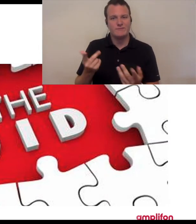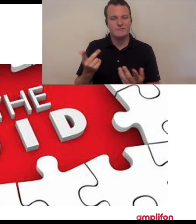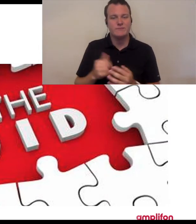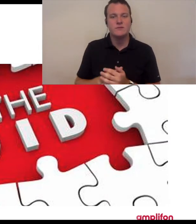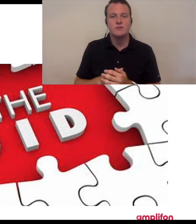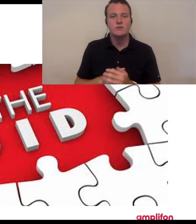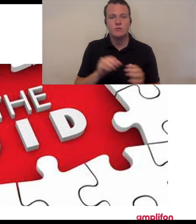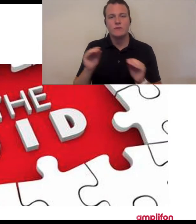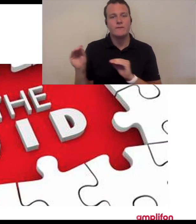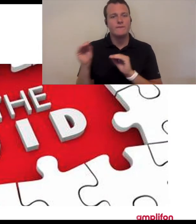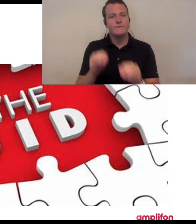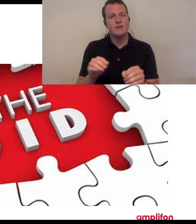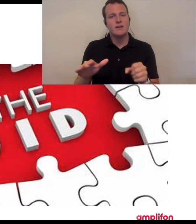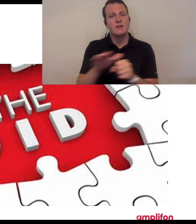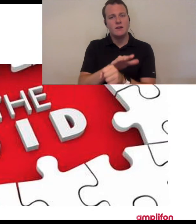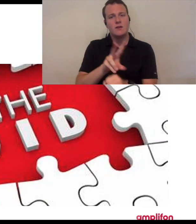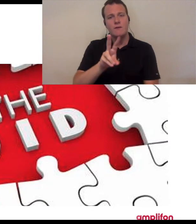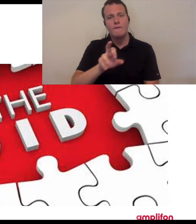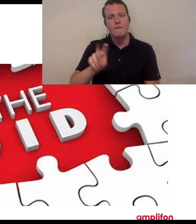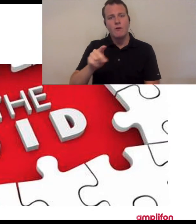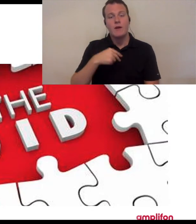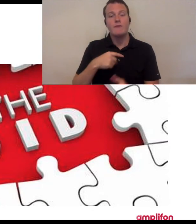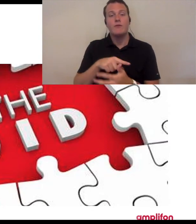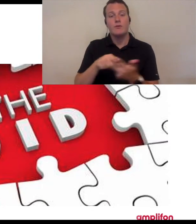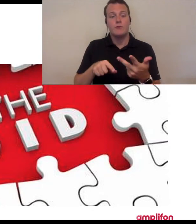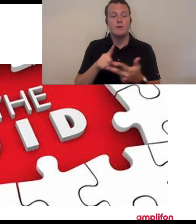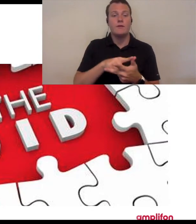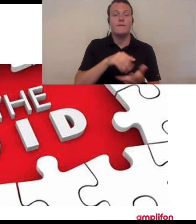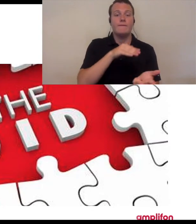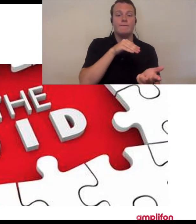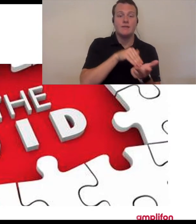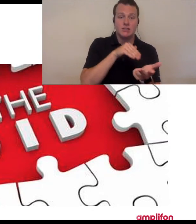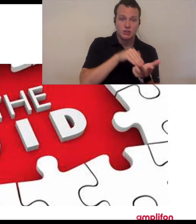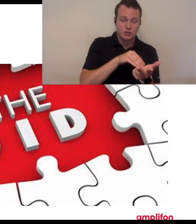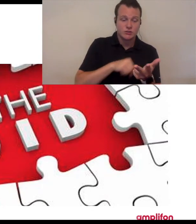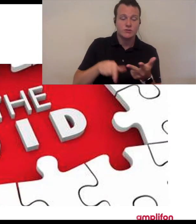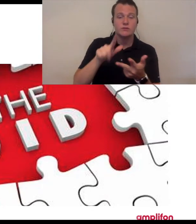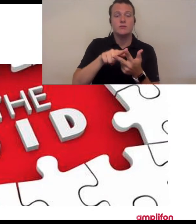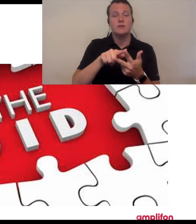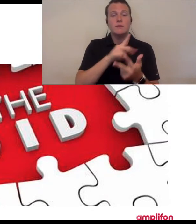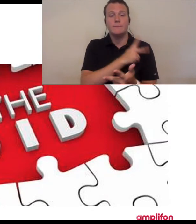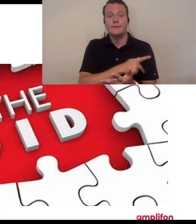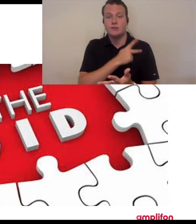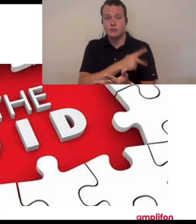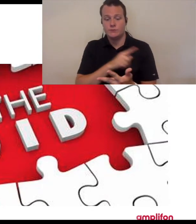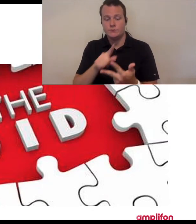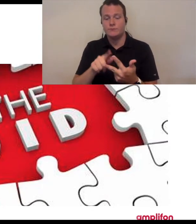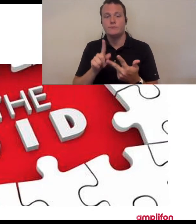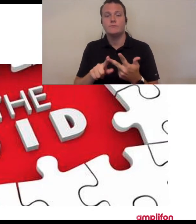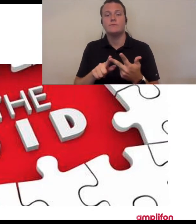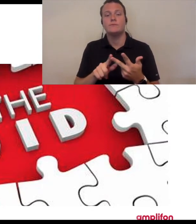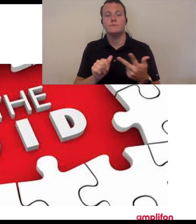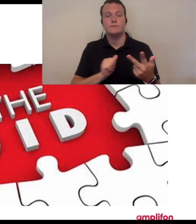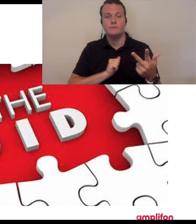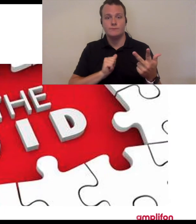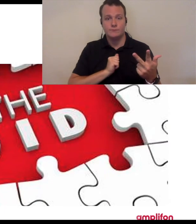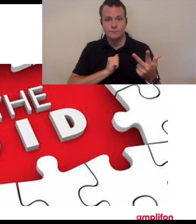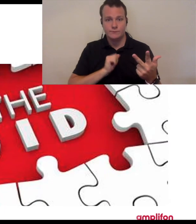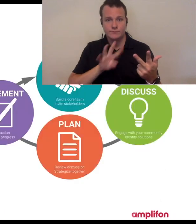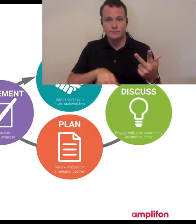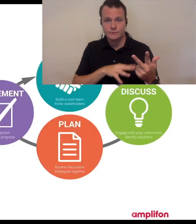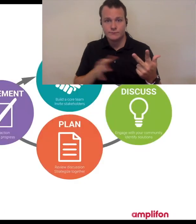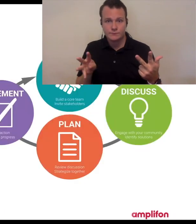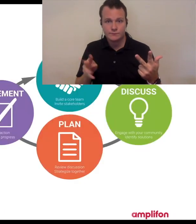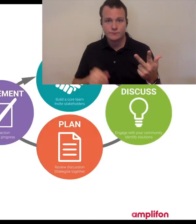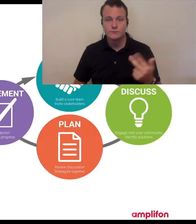3 parts to that. There's the physician void, there's the patient void, and there's your schedule void. Let's go to the